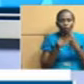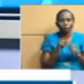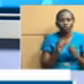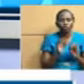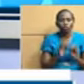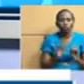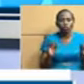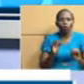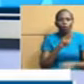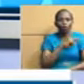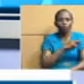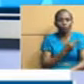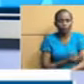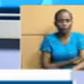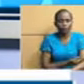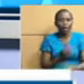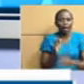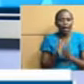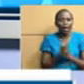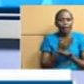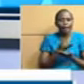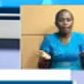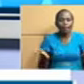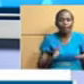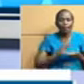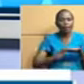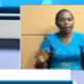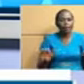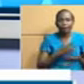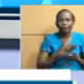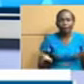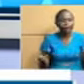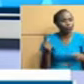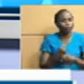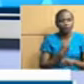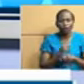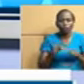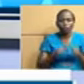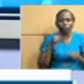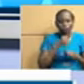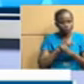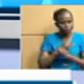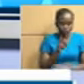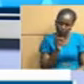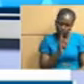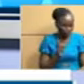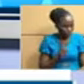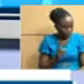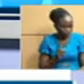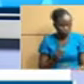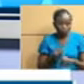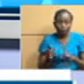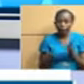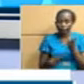no resources and therefore nothing should be done about social protection. But adding on to what